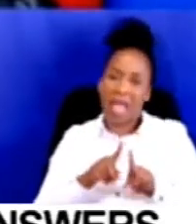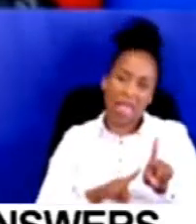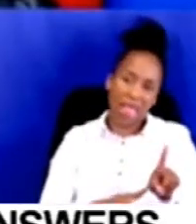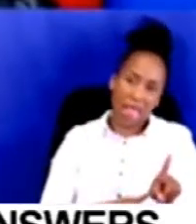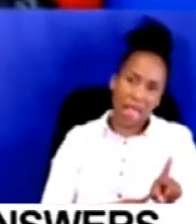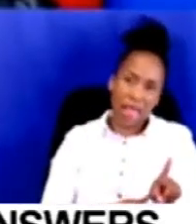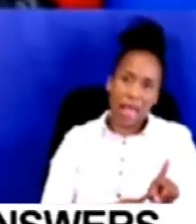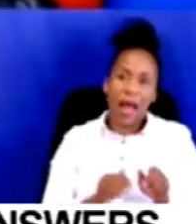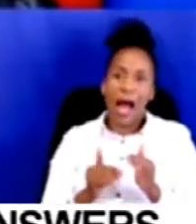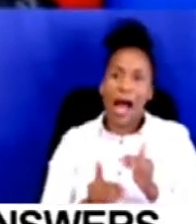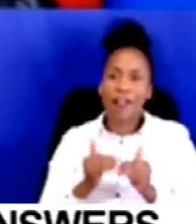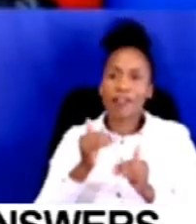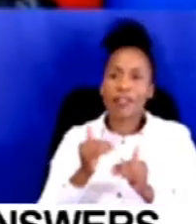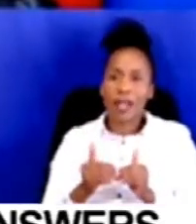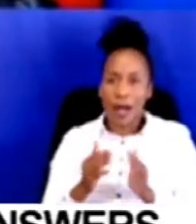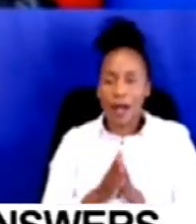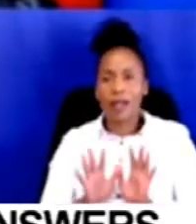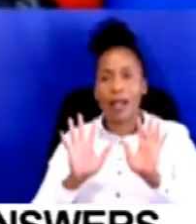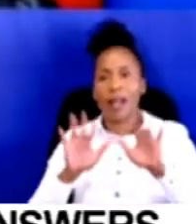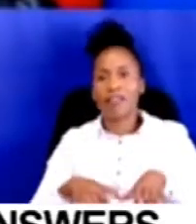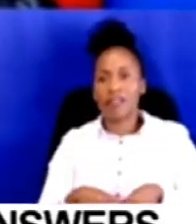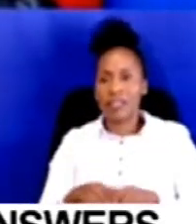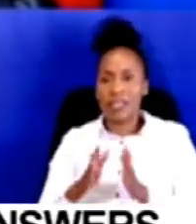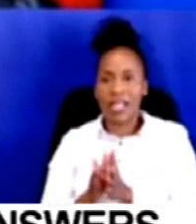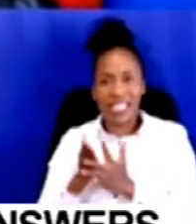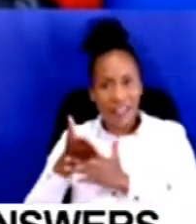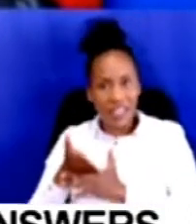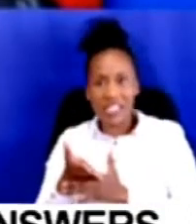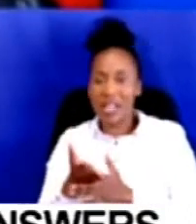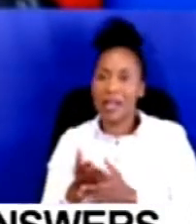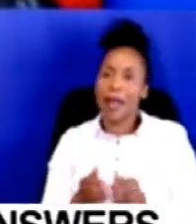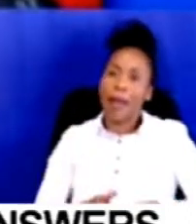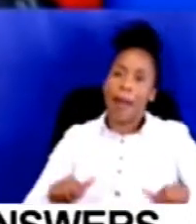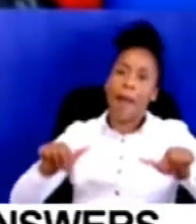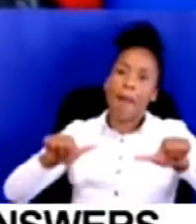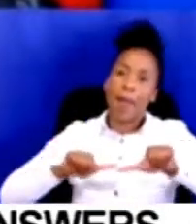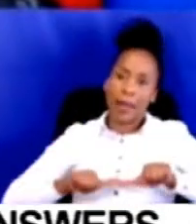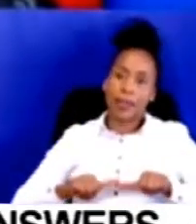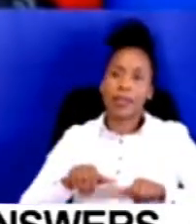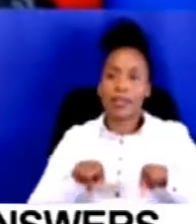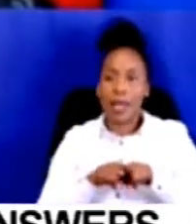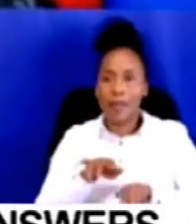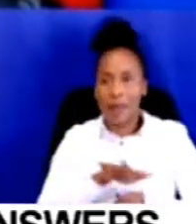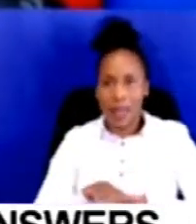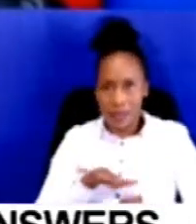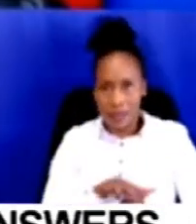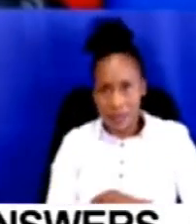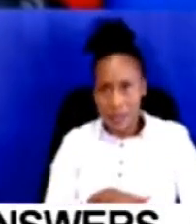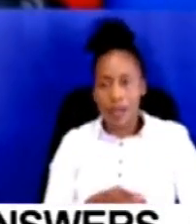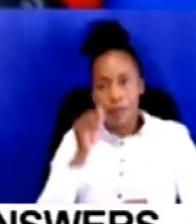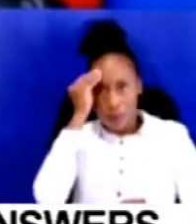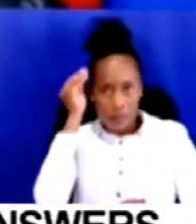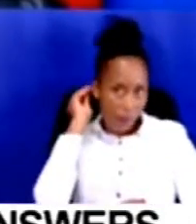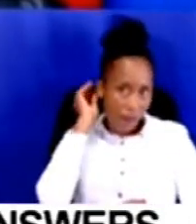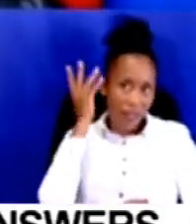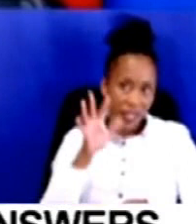After lifting of the intervention, they relapsed. Well, we have noted that